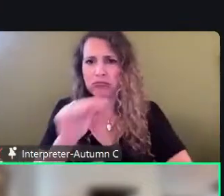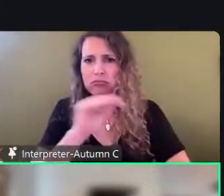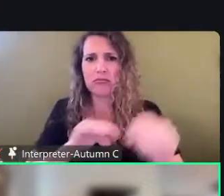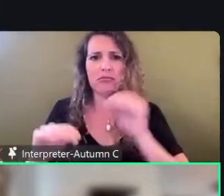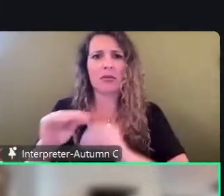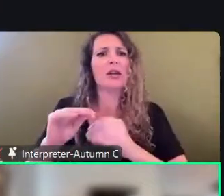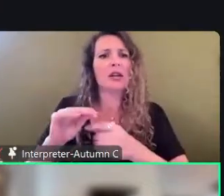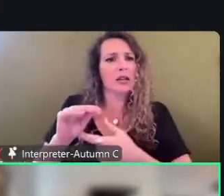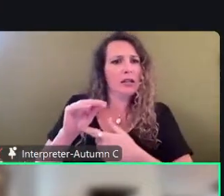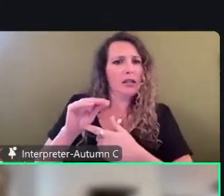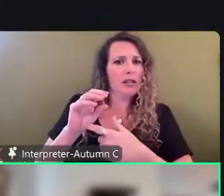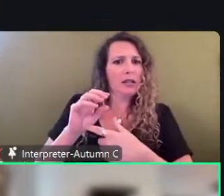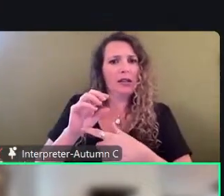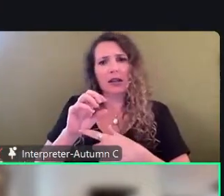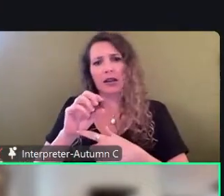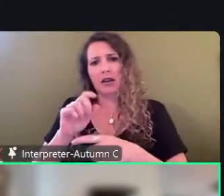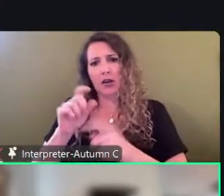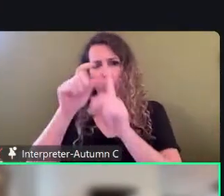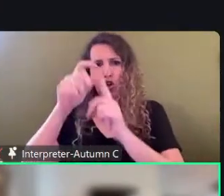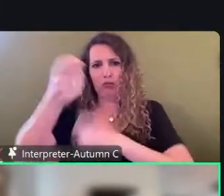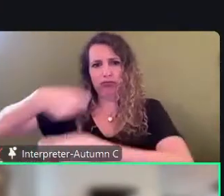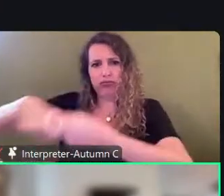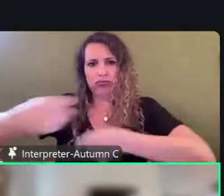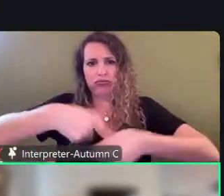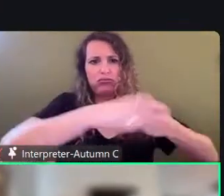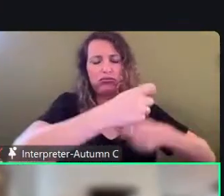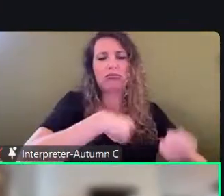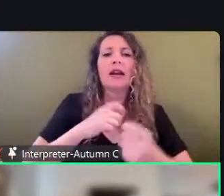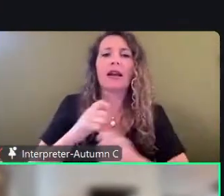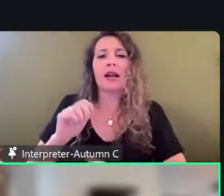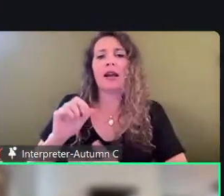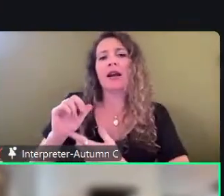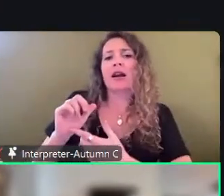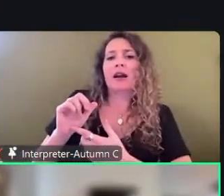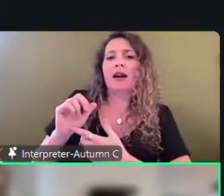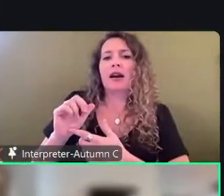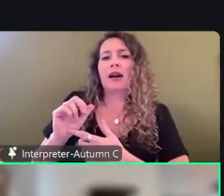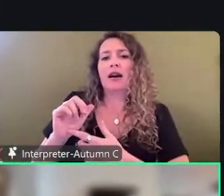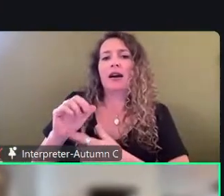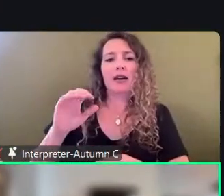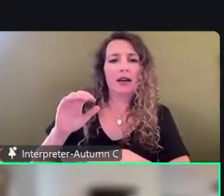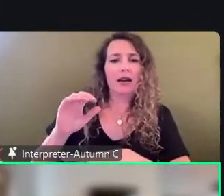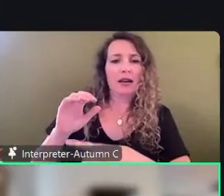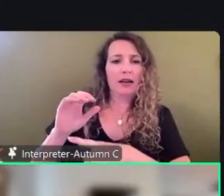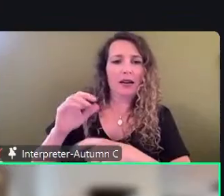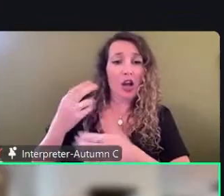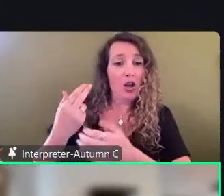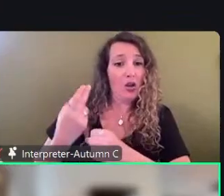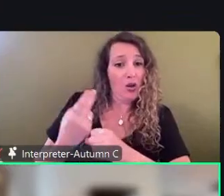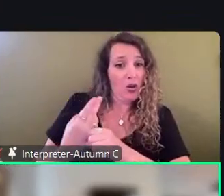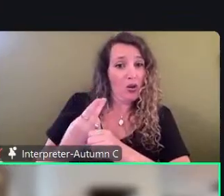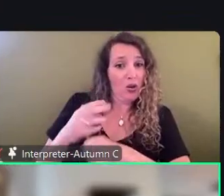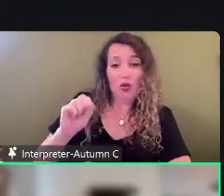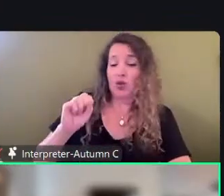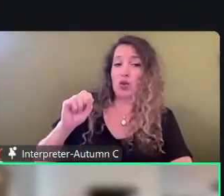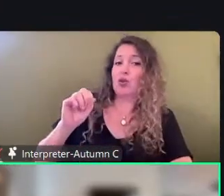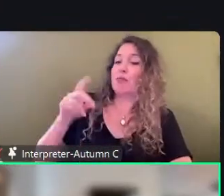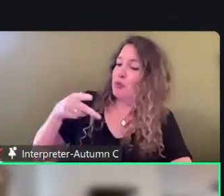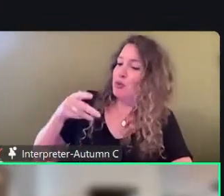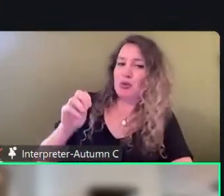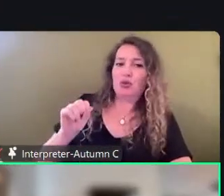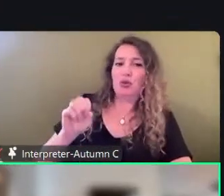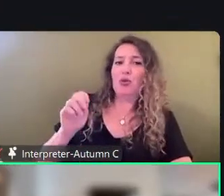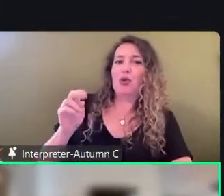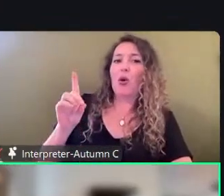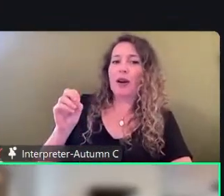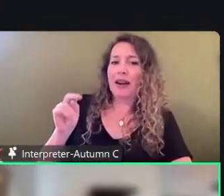interlocutors, anthropology's word for participants, and I consult interlocutors about how I'm using